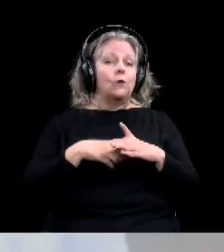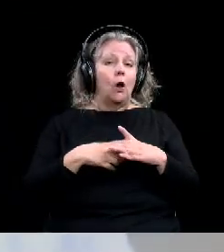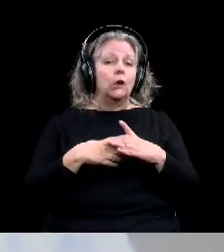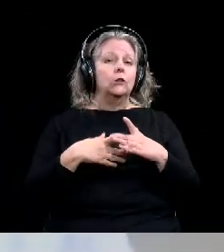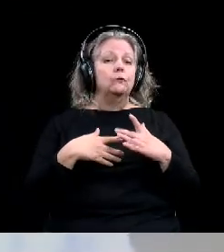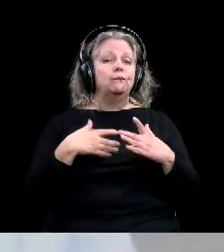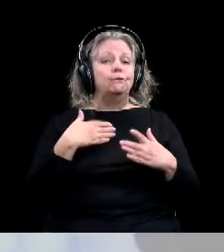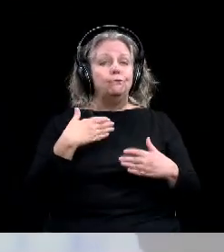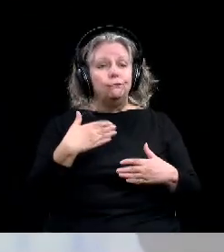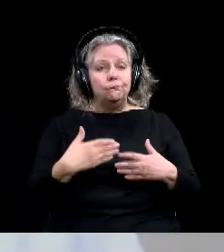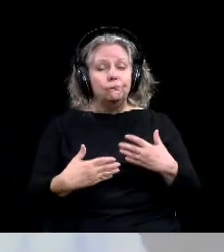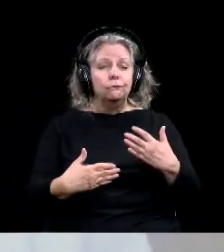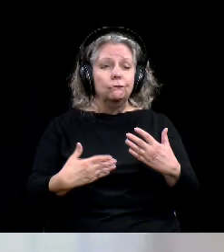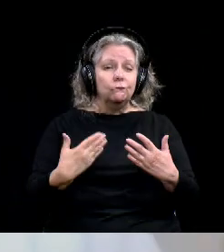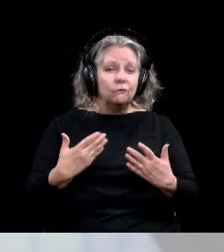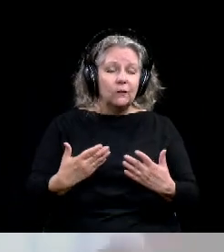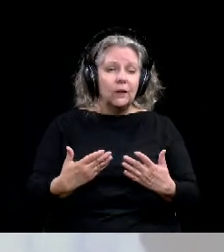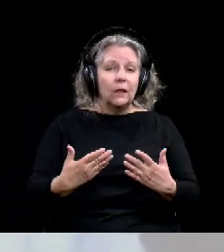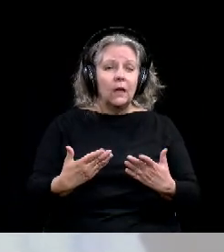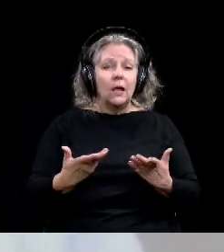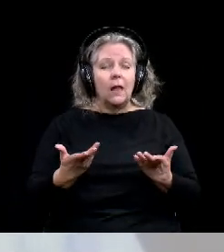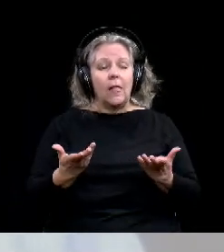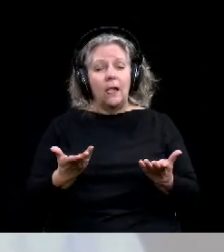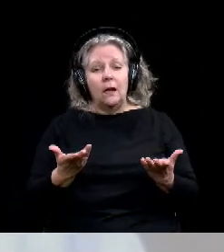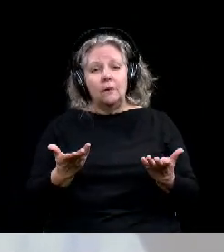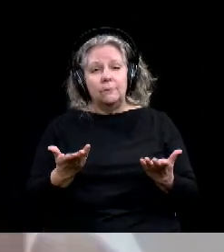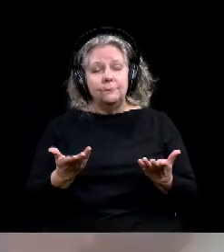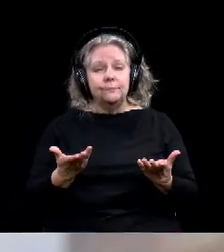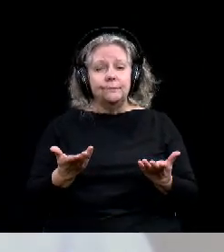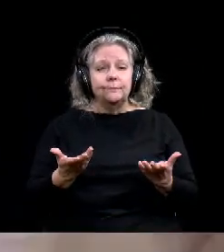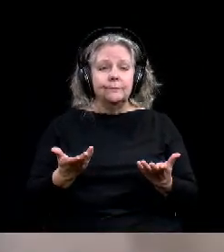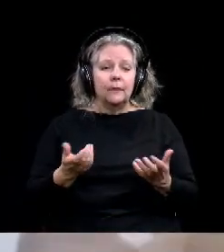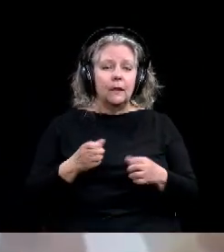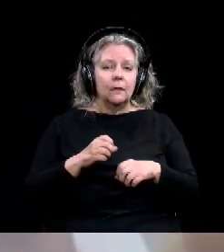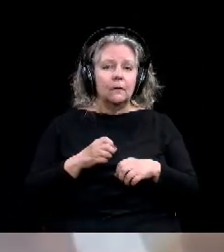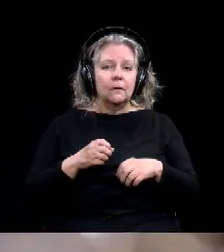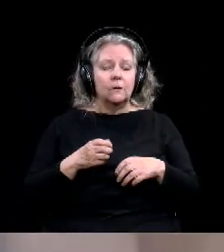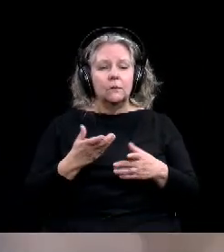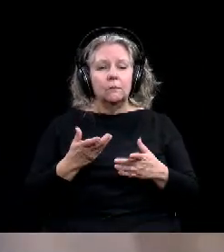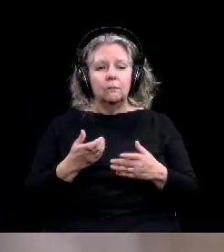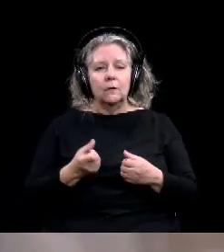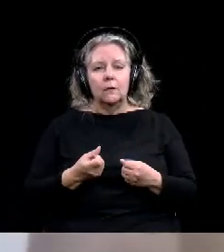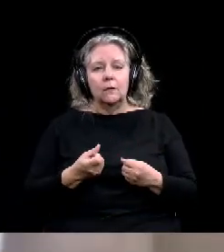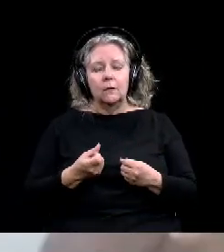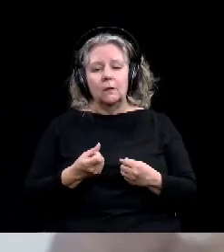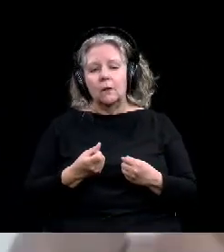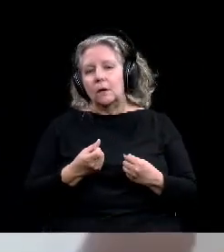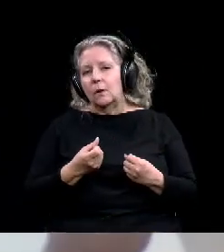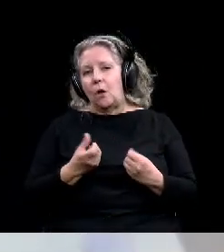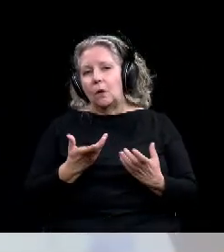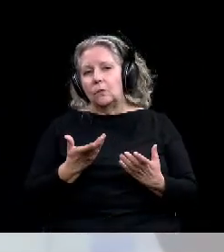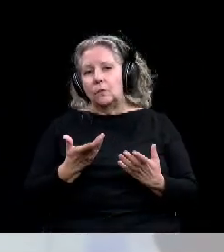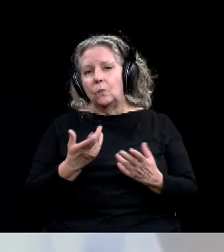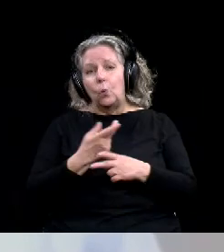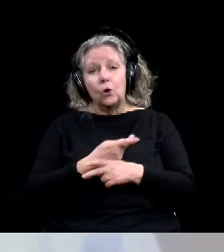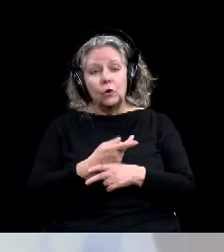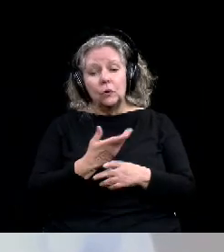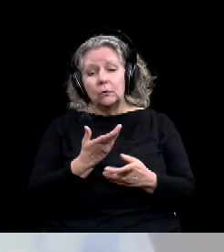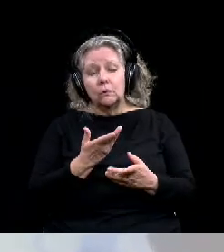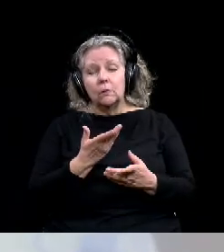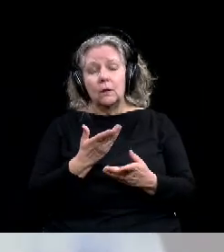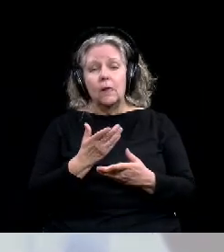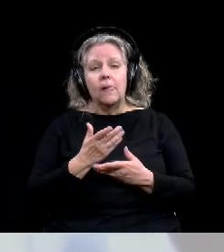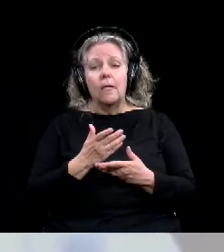premise just a little bit because for 2 reasons. One is the overall length of time before